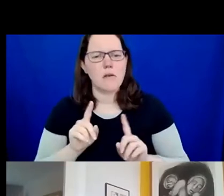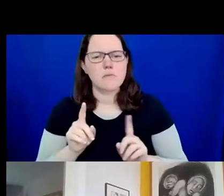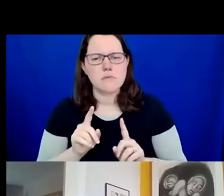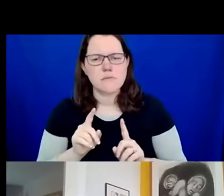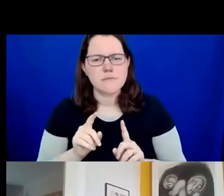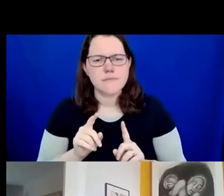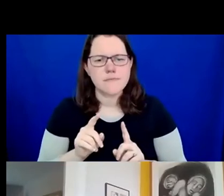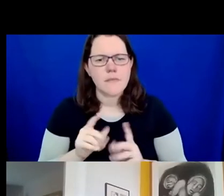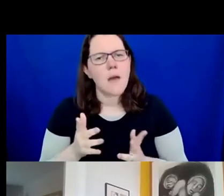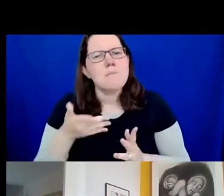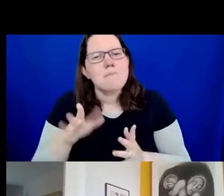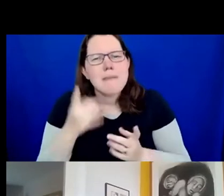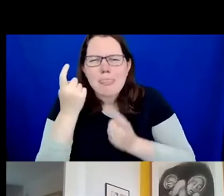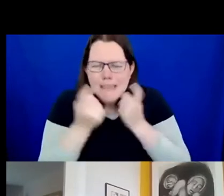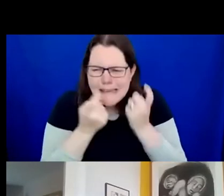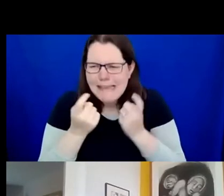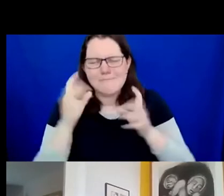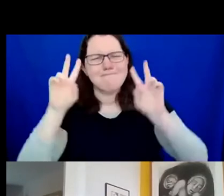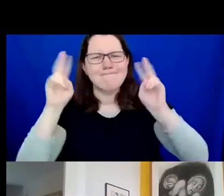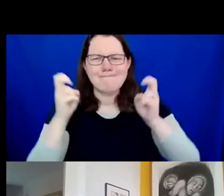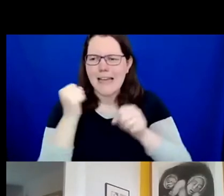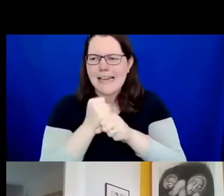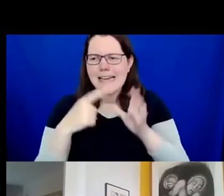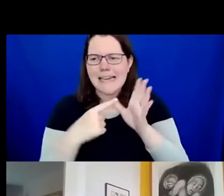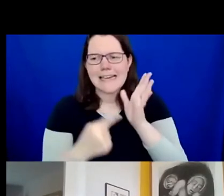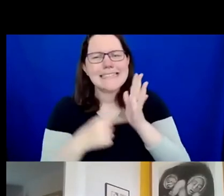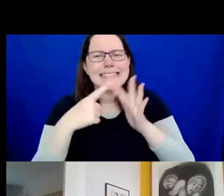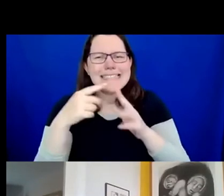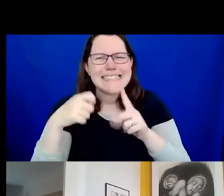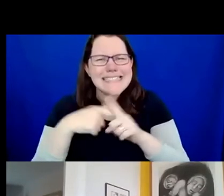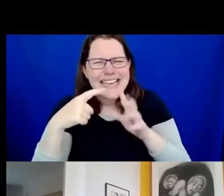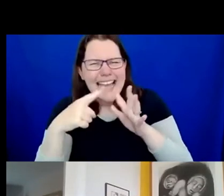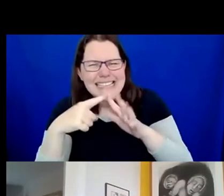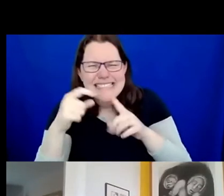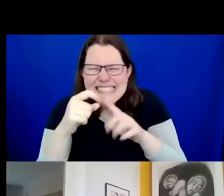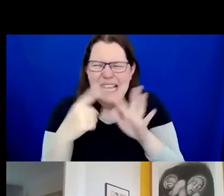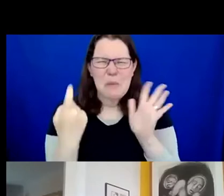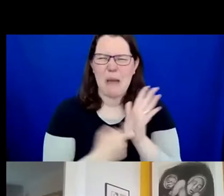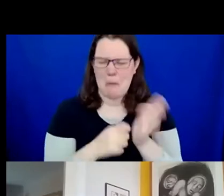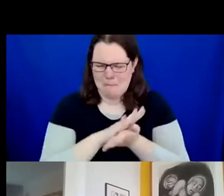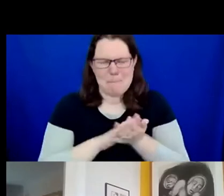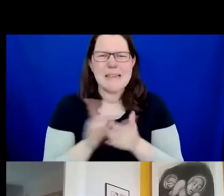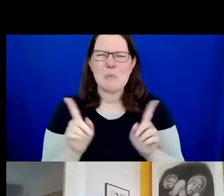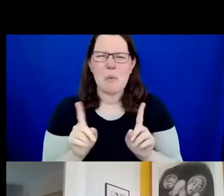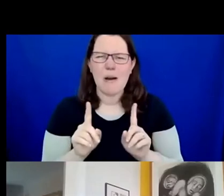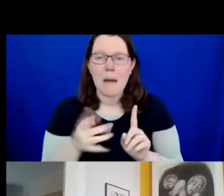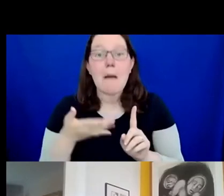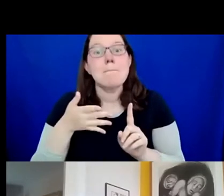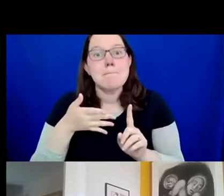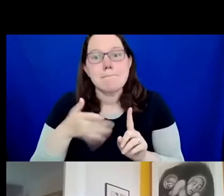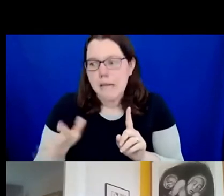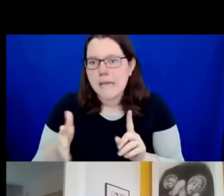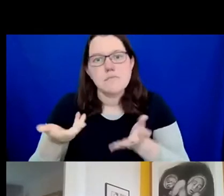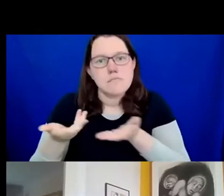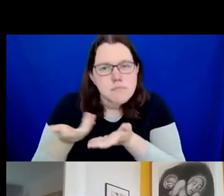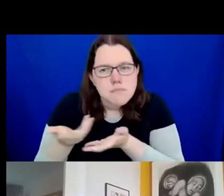means to be a gatekeeper. It's a word we discussed quite a lot during the programme. Aidan, Anna Berry at MAC,